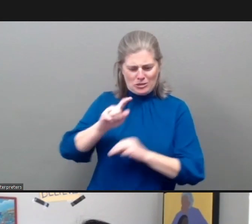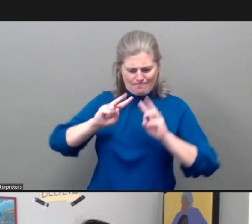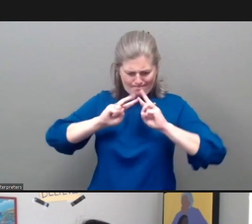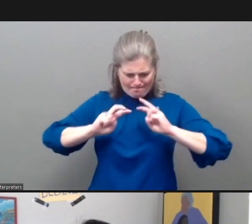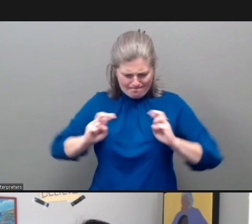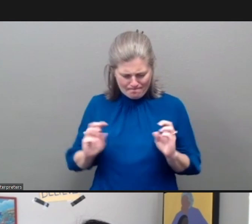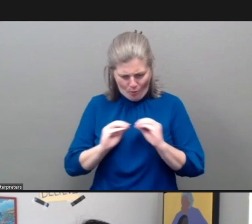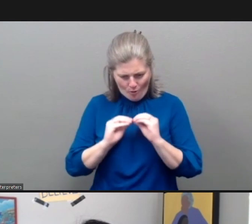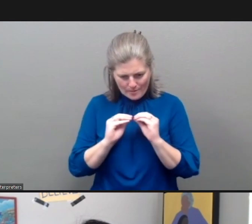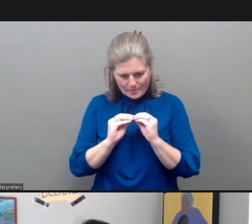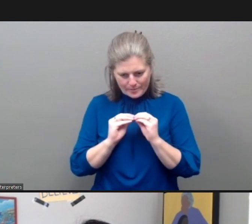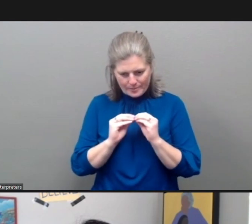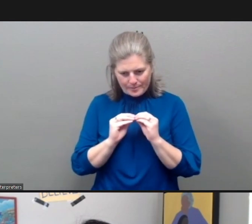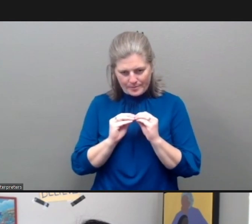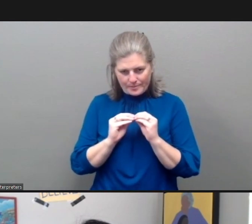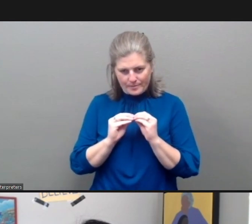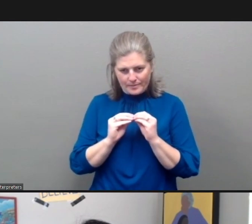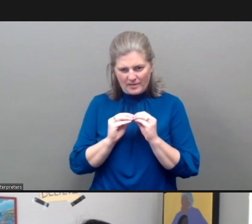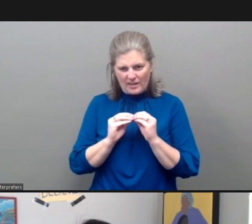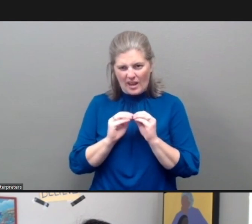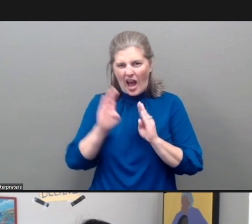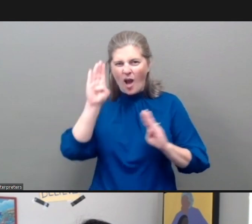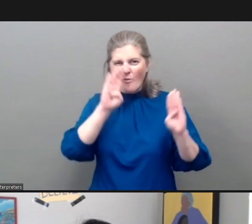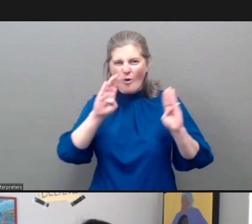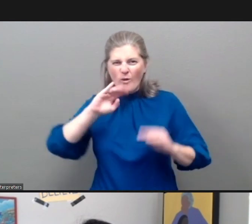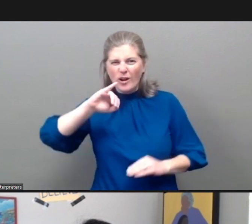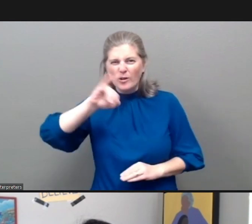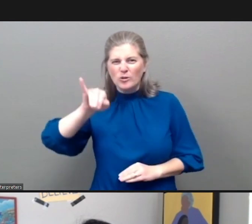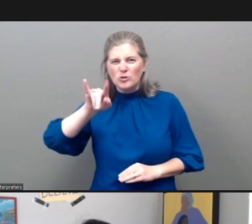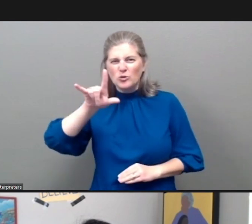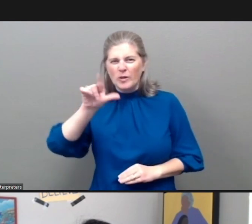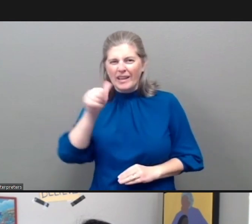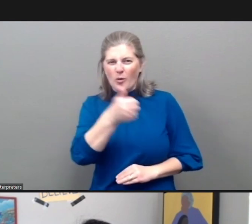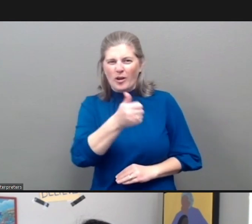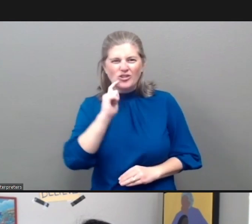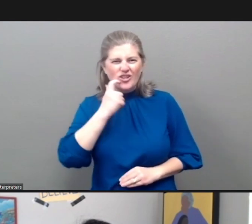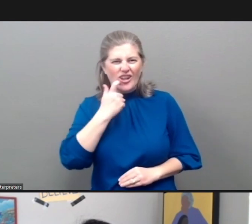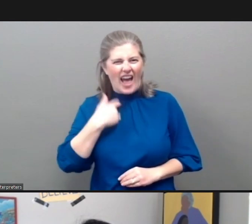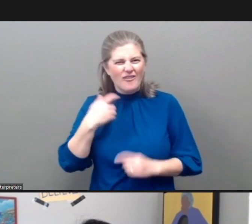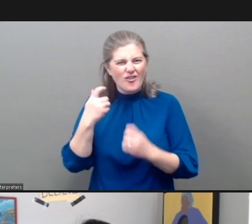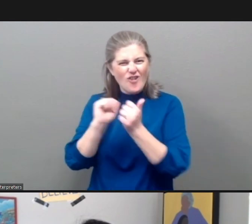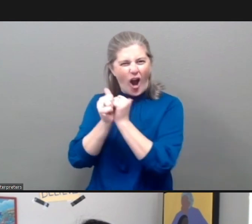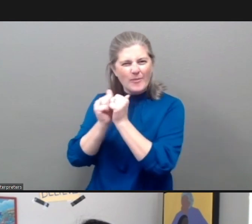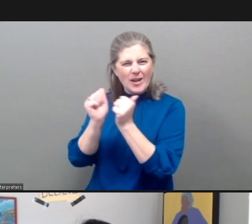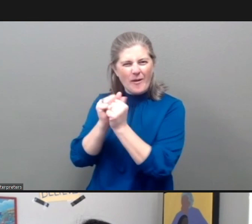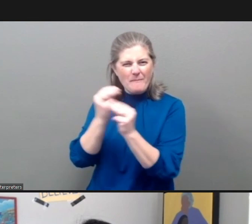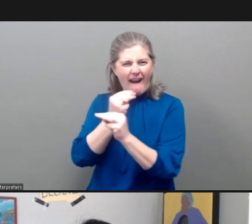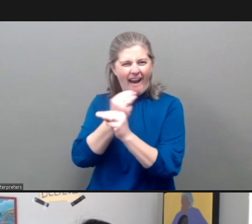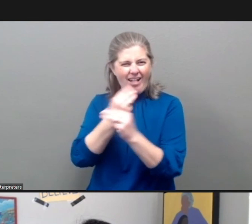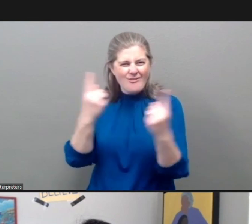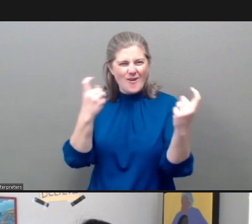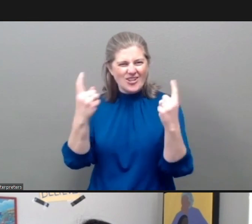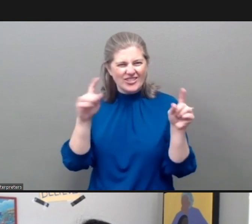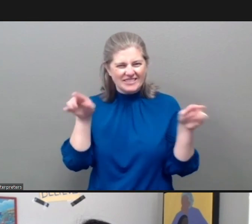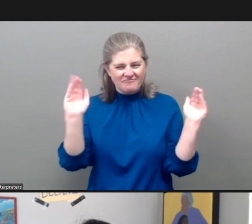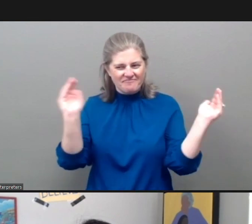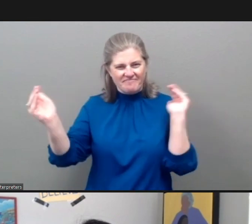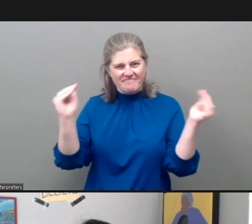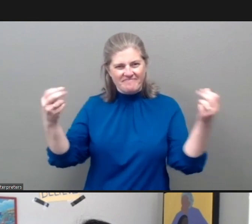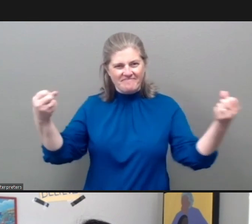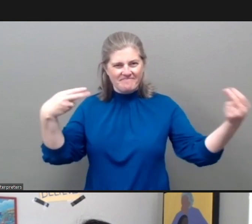and I'm worried Julia is going to get jealous because she has competition for math questions right now, but